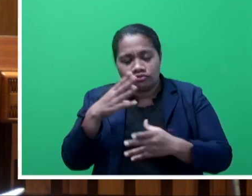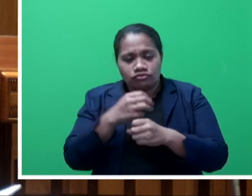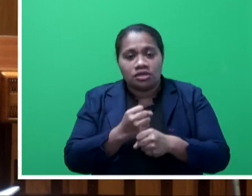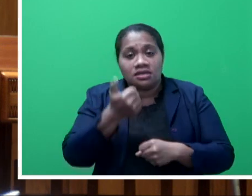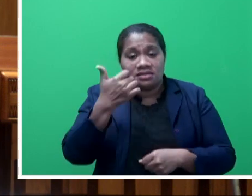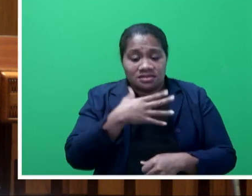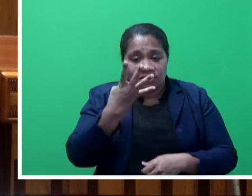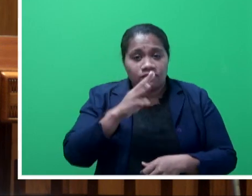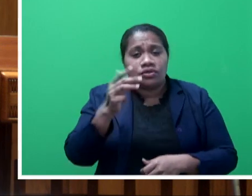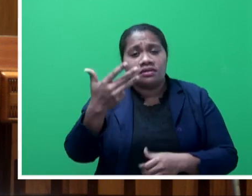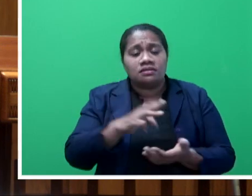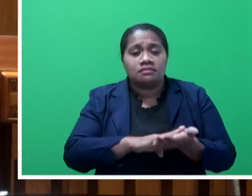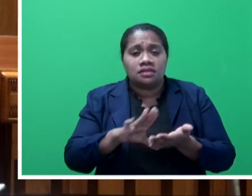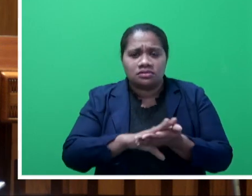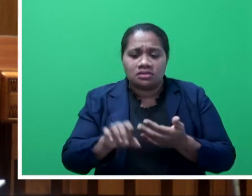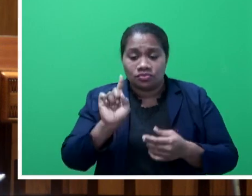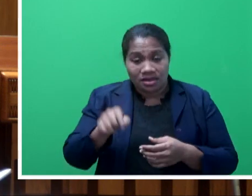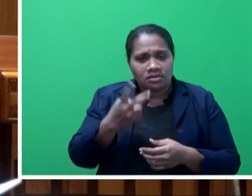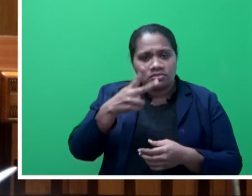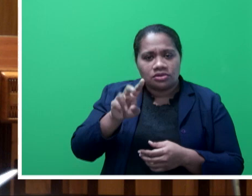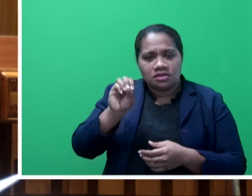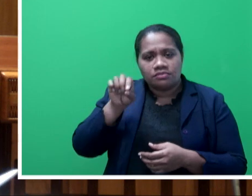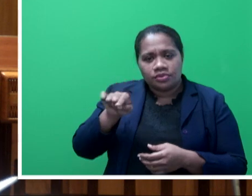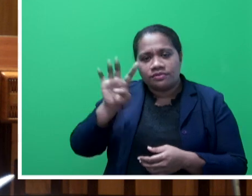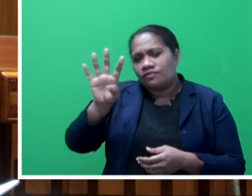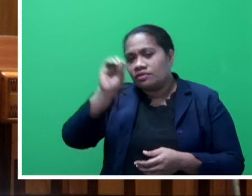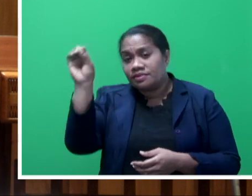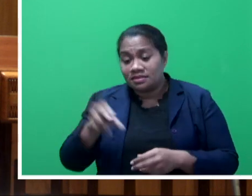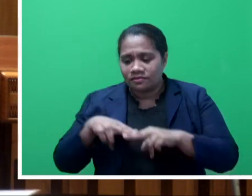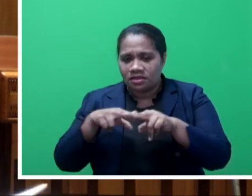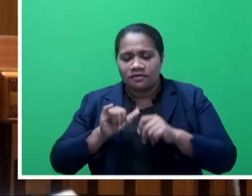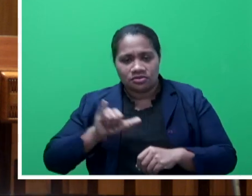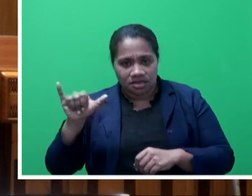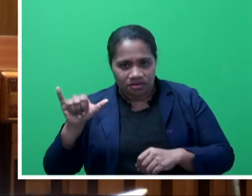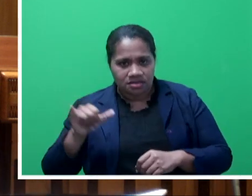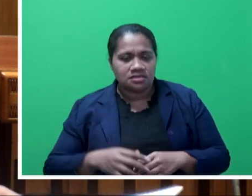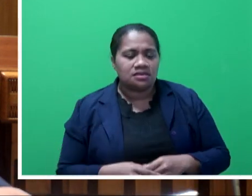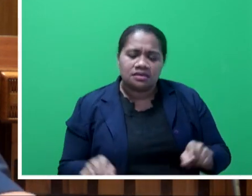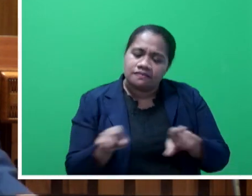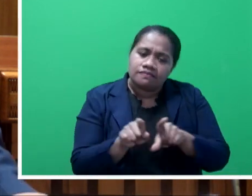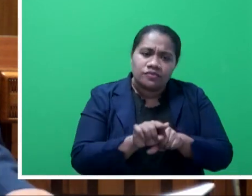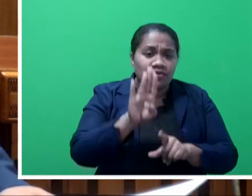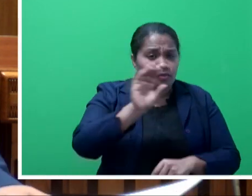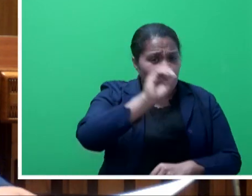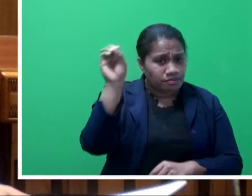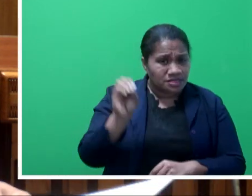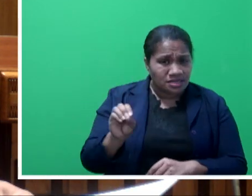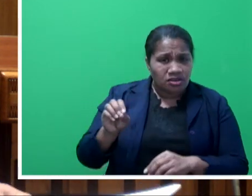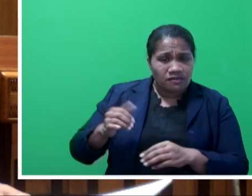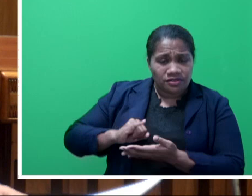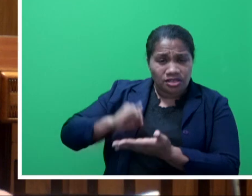million. That is 20.4% for Fiji Airways. Similarly, the 4% implied interest saving has an